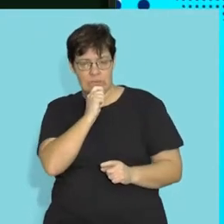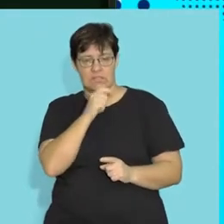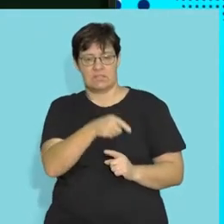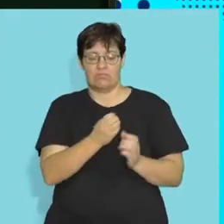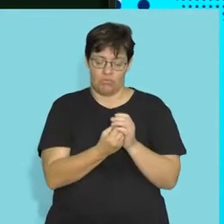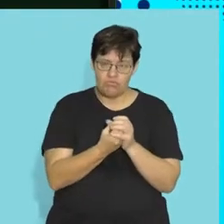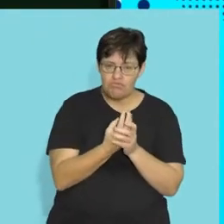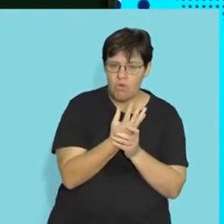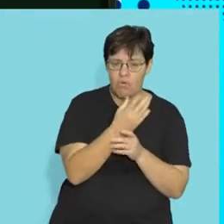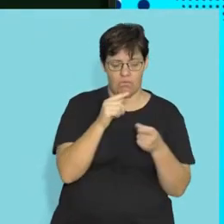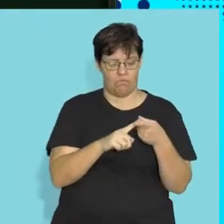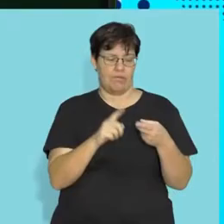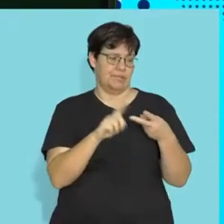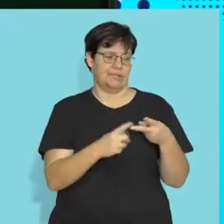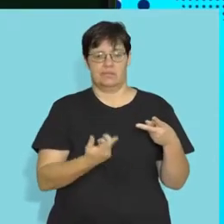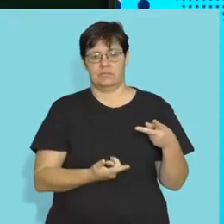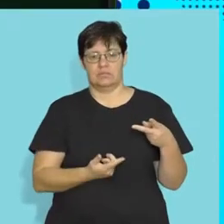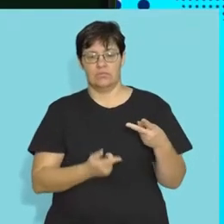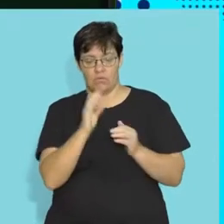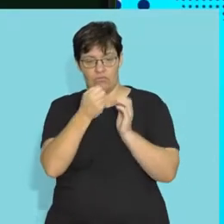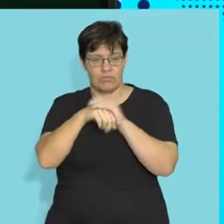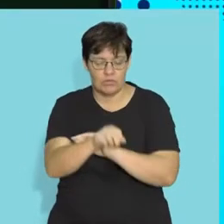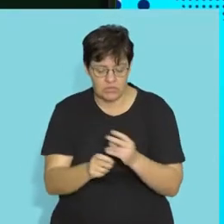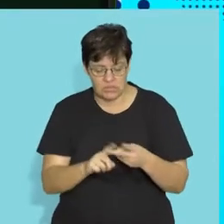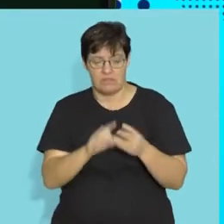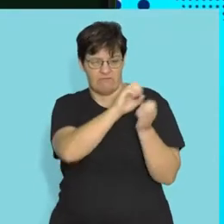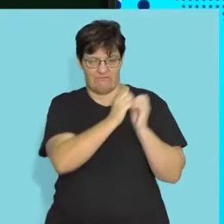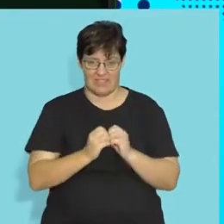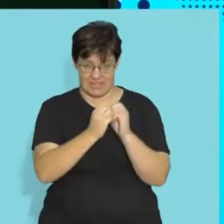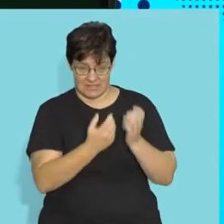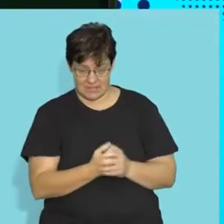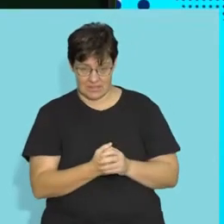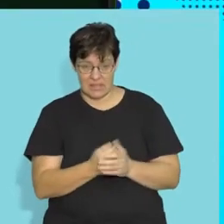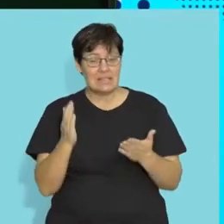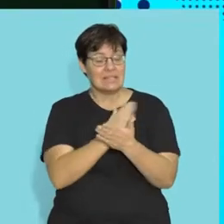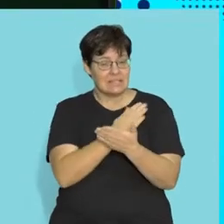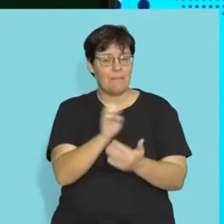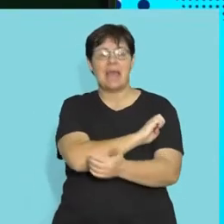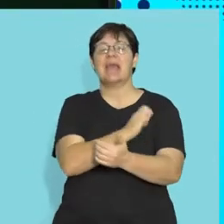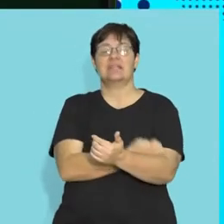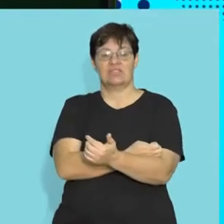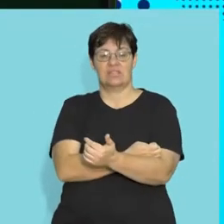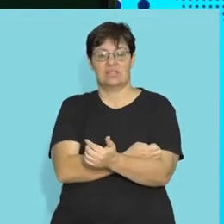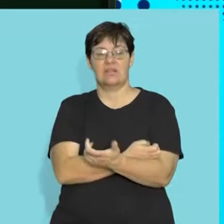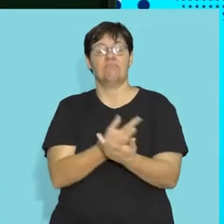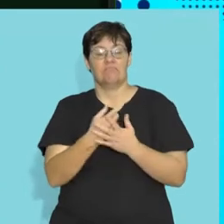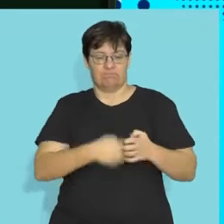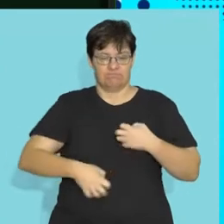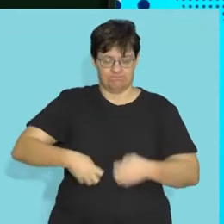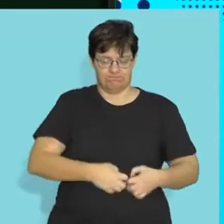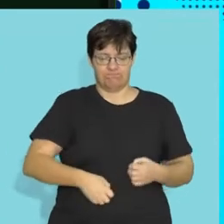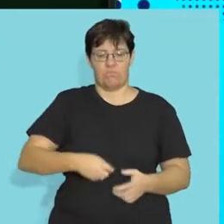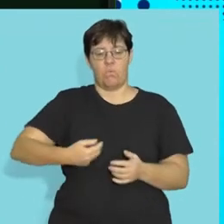organism either to grow, to reproduce, to repair. Some of that energy is lost during